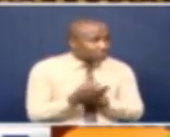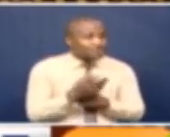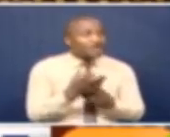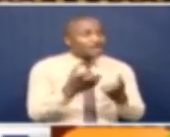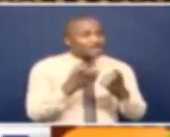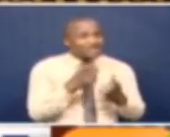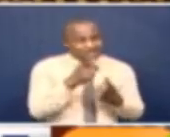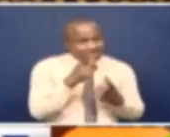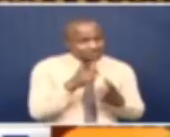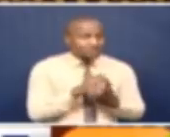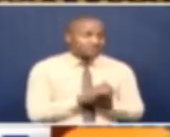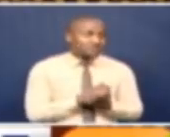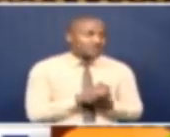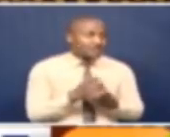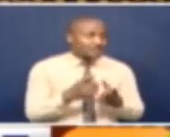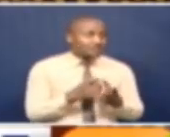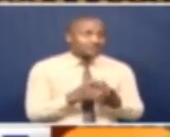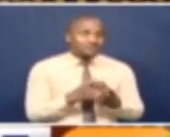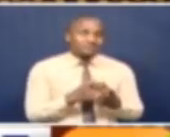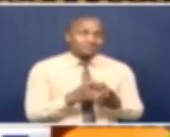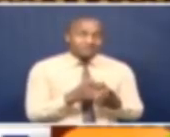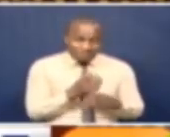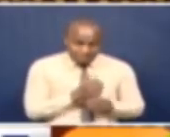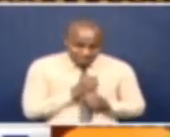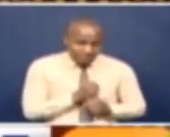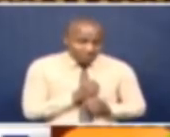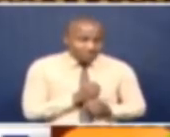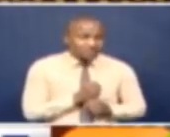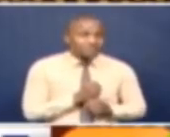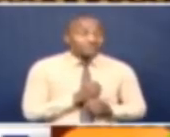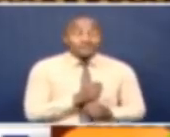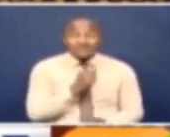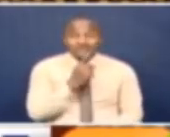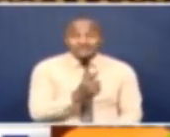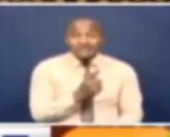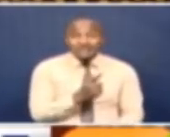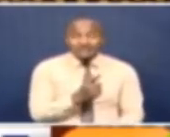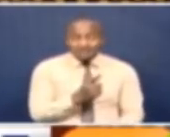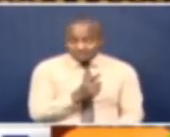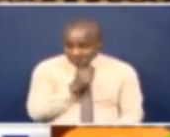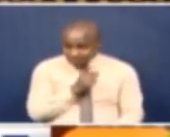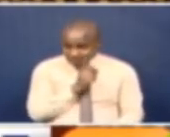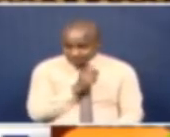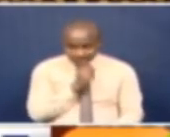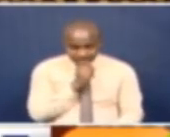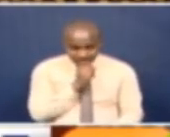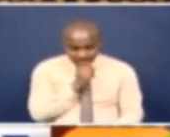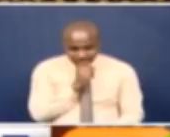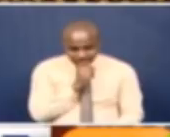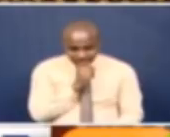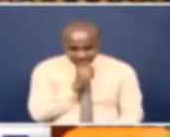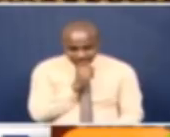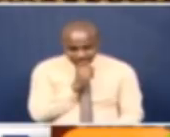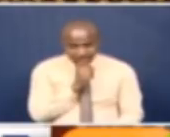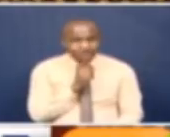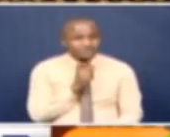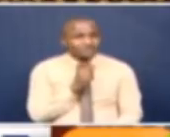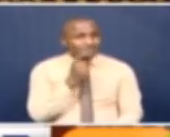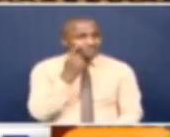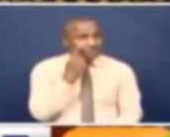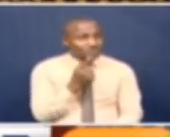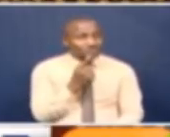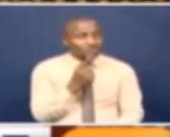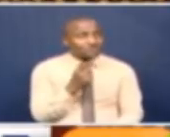audacious. They need to be very audacious. And bold. And bold. Yeah. And say, listen, as it were. And if they are, you know, the state